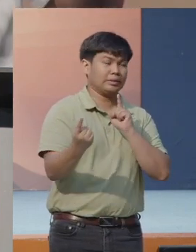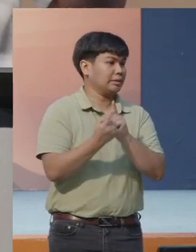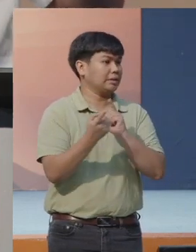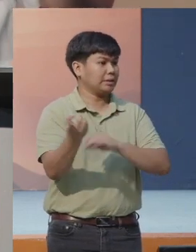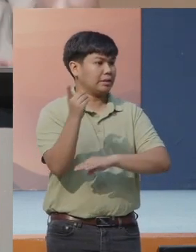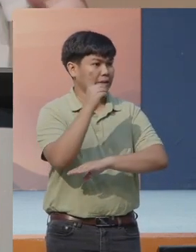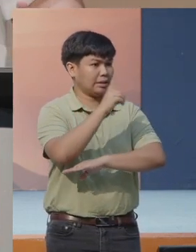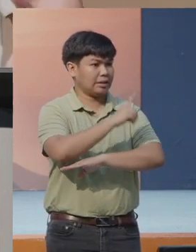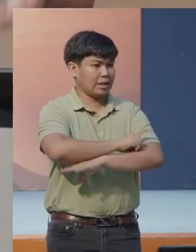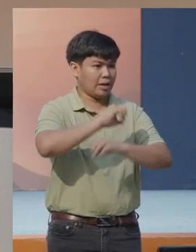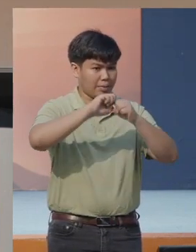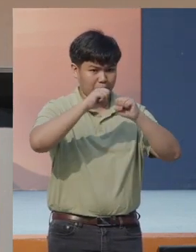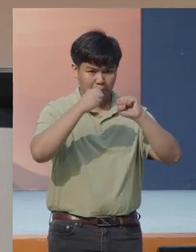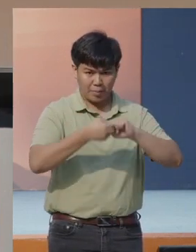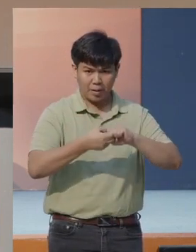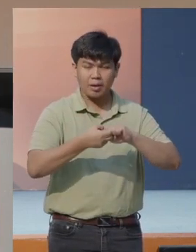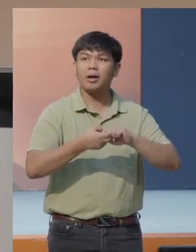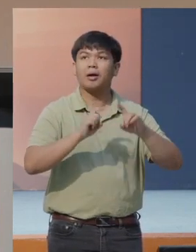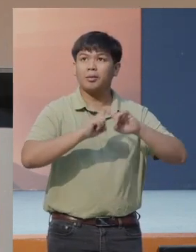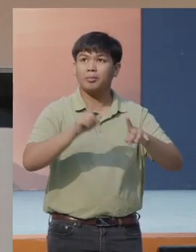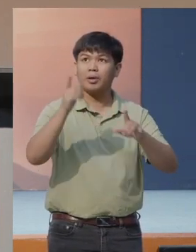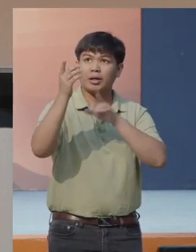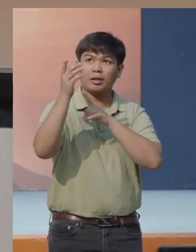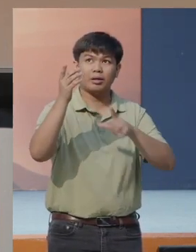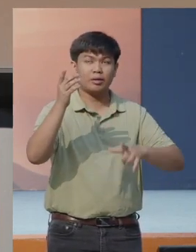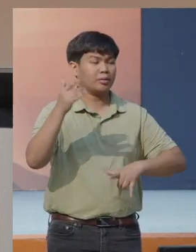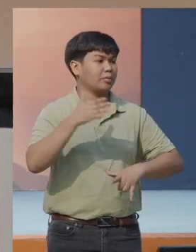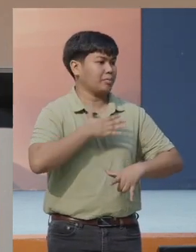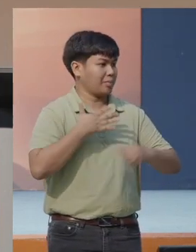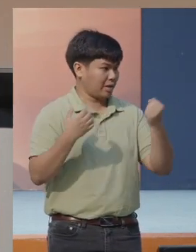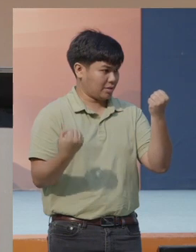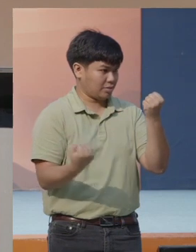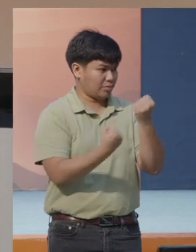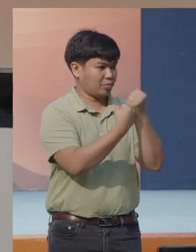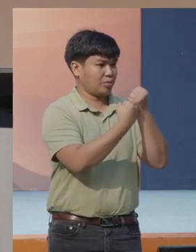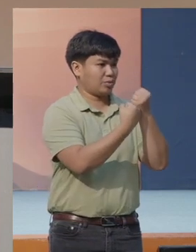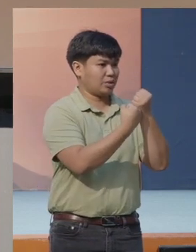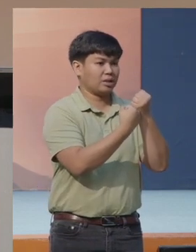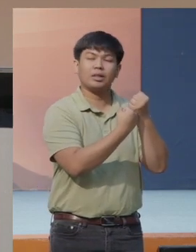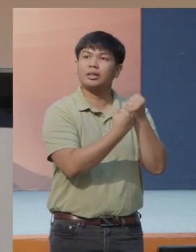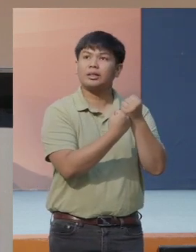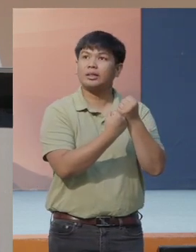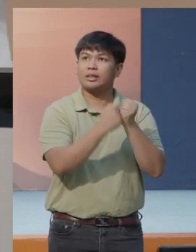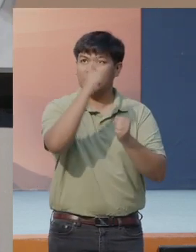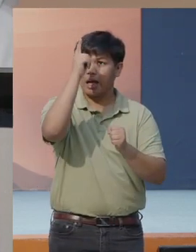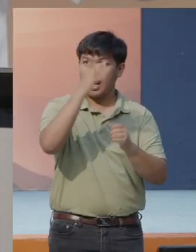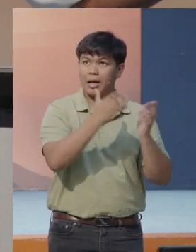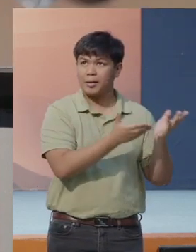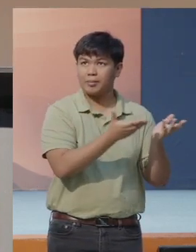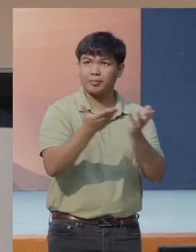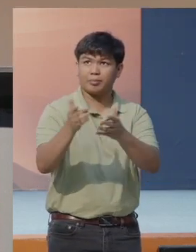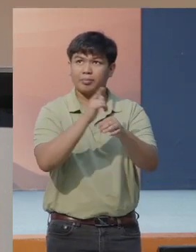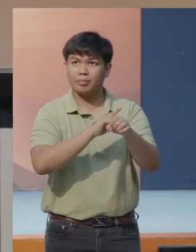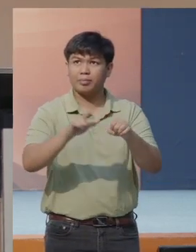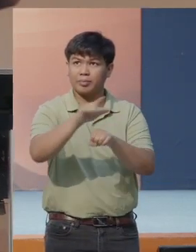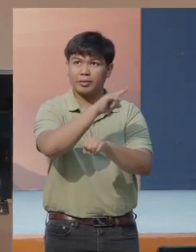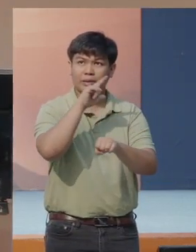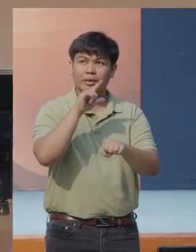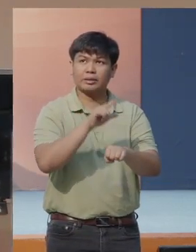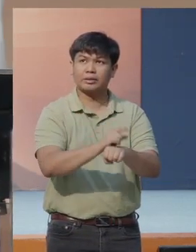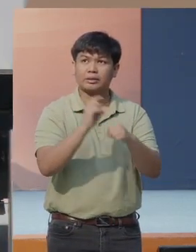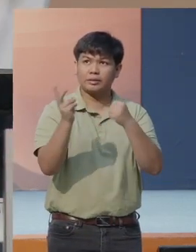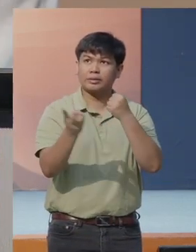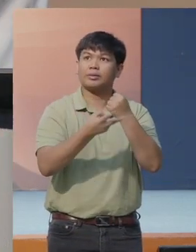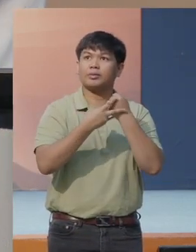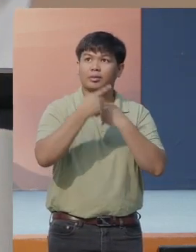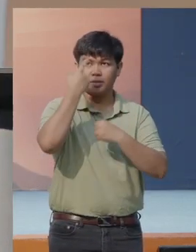me in the day of my calamity. But the Lord was my support. He brought me out into a broad place. He